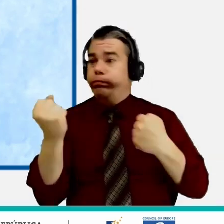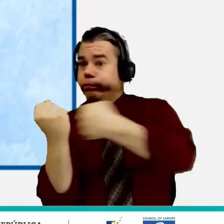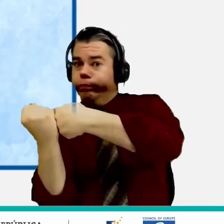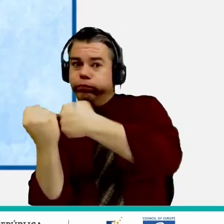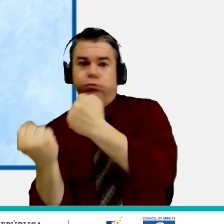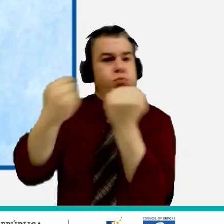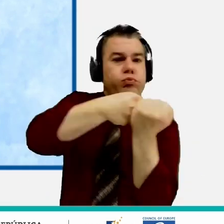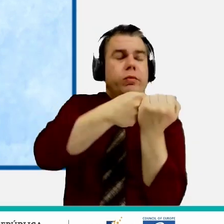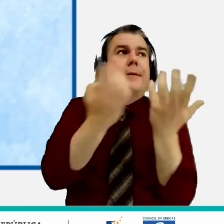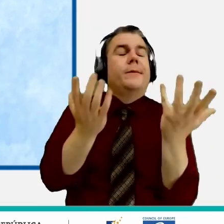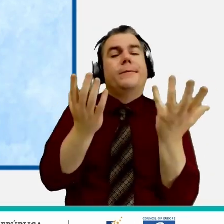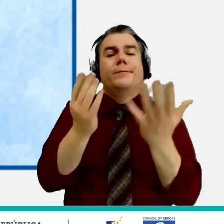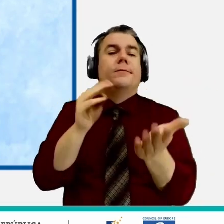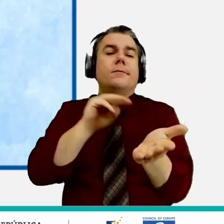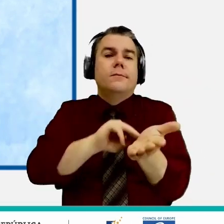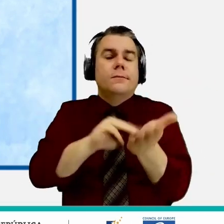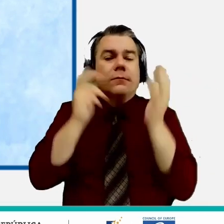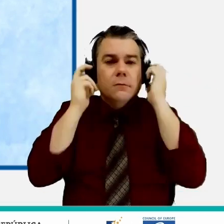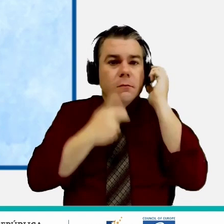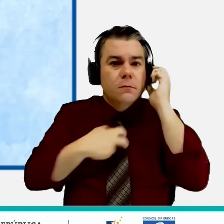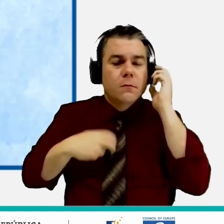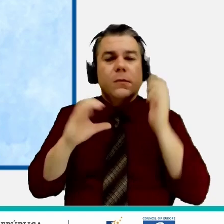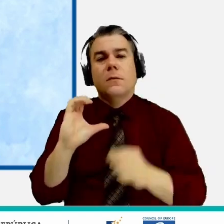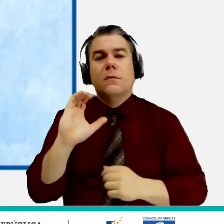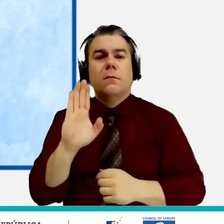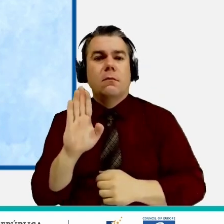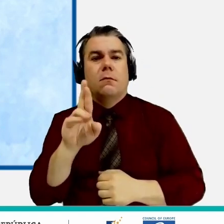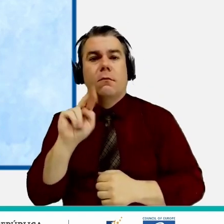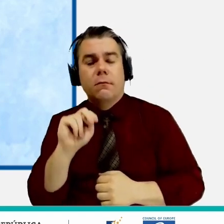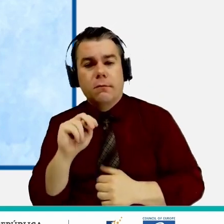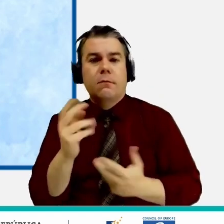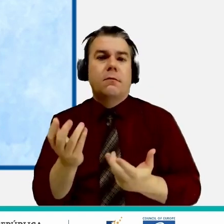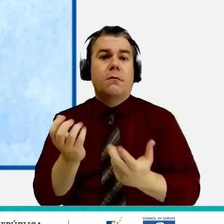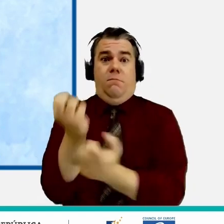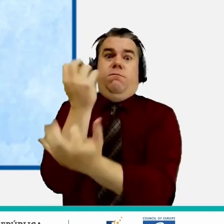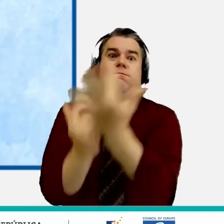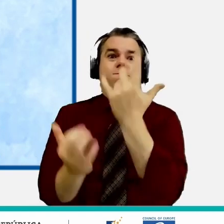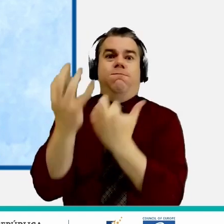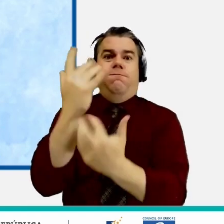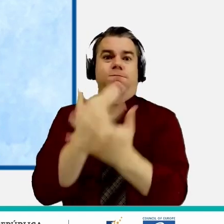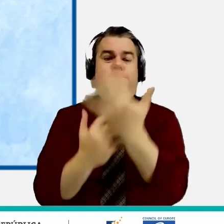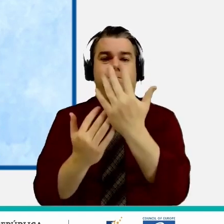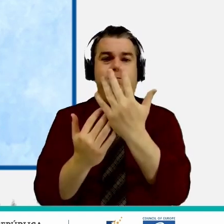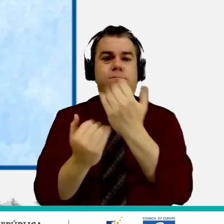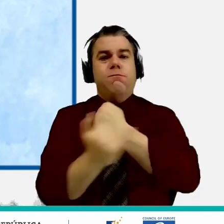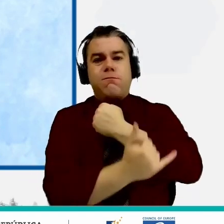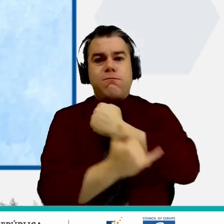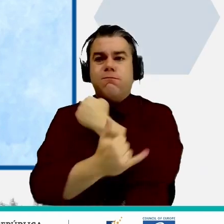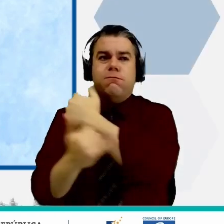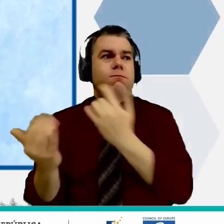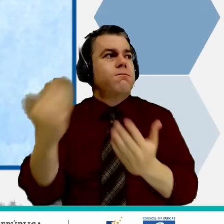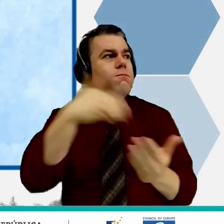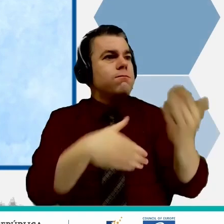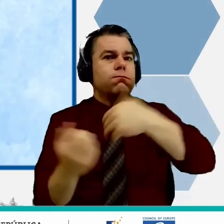emergency medical, CBRN, and of course, forest fire situation, something which we see getting more and more